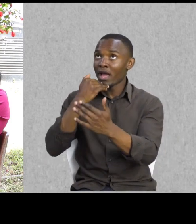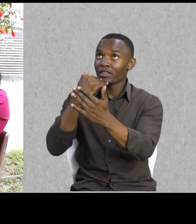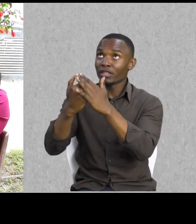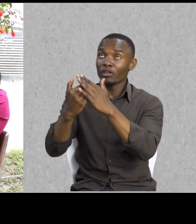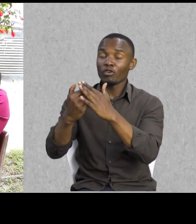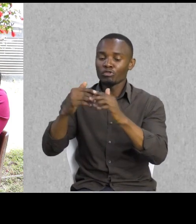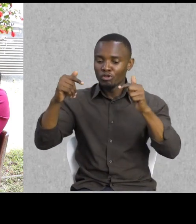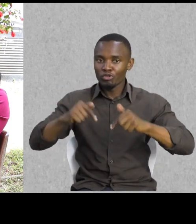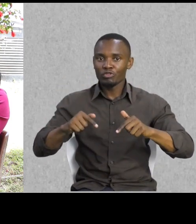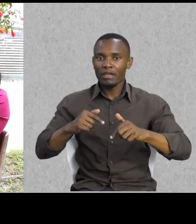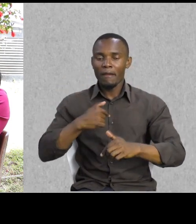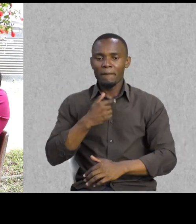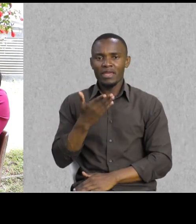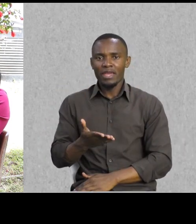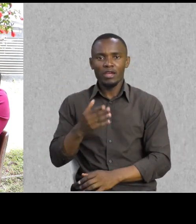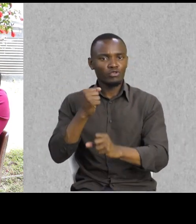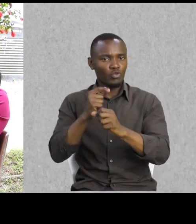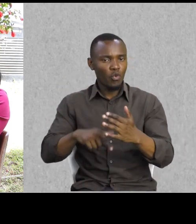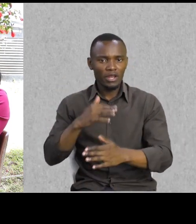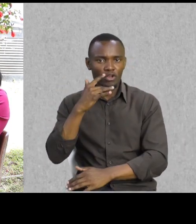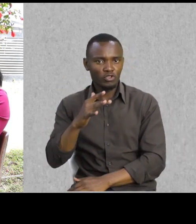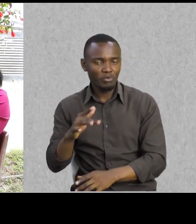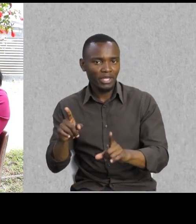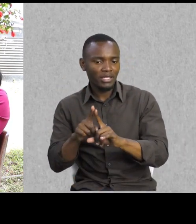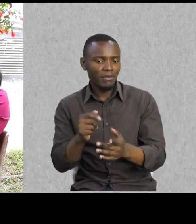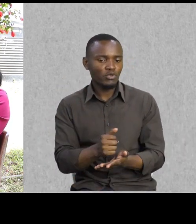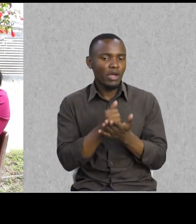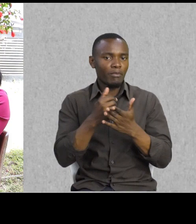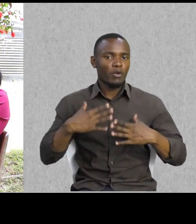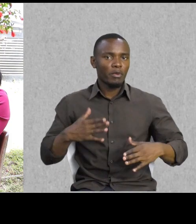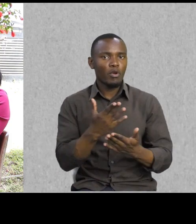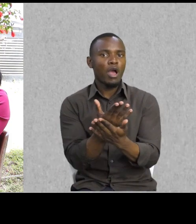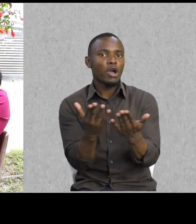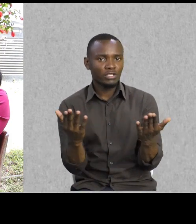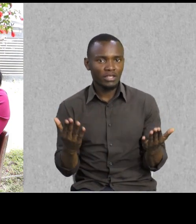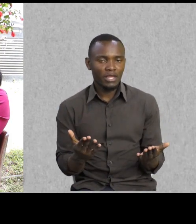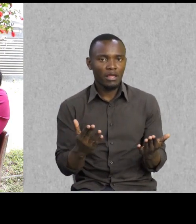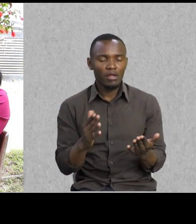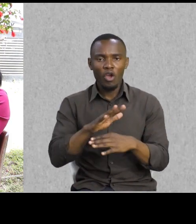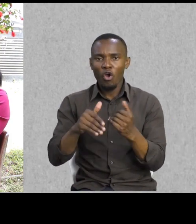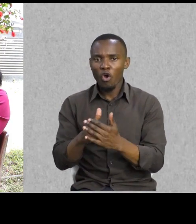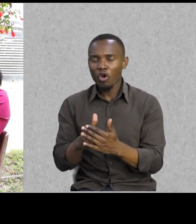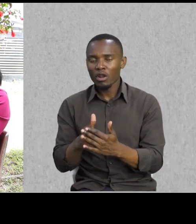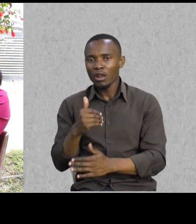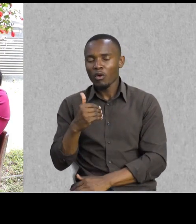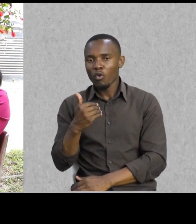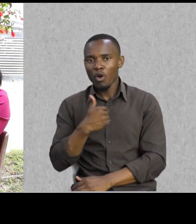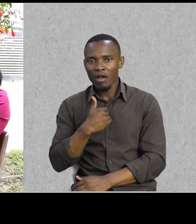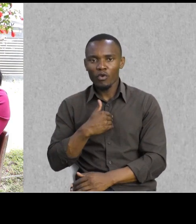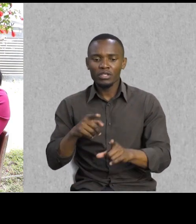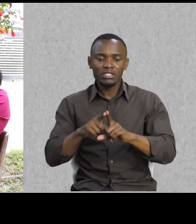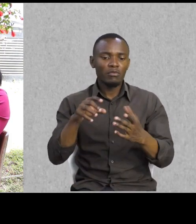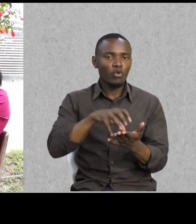for today, I'm here to speak. I'm here to help people outside there, those who with my condition or